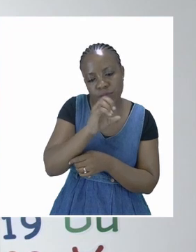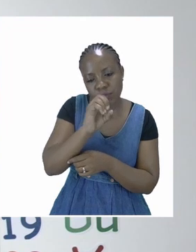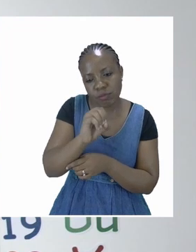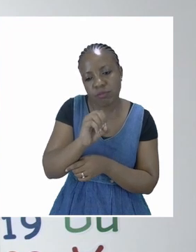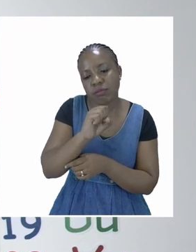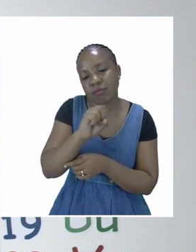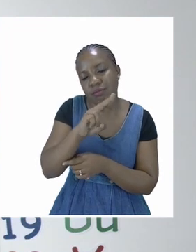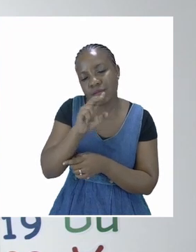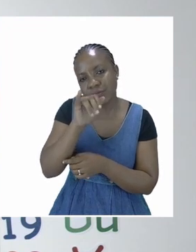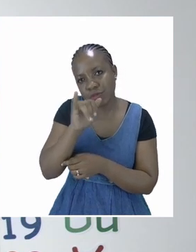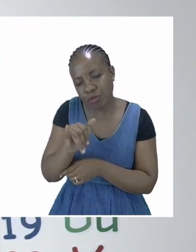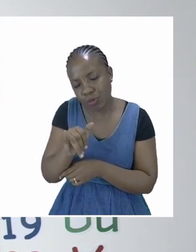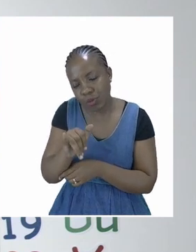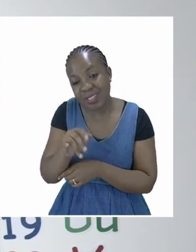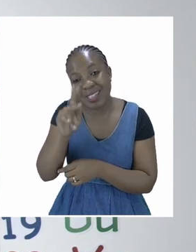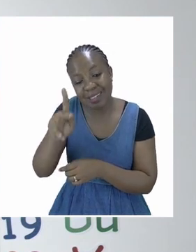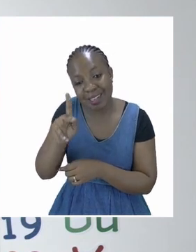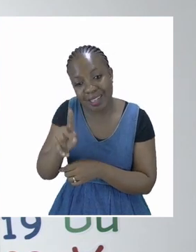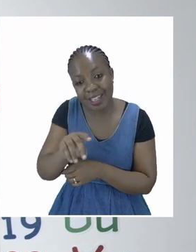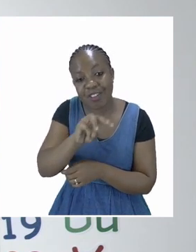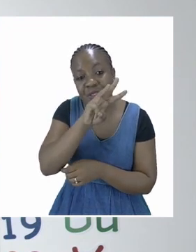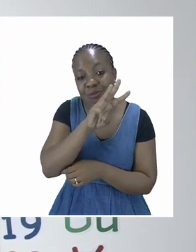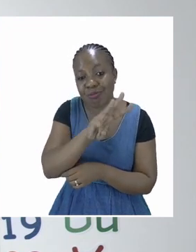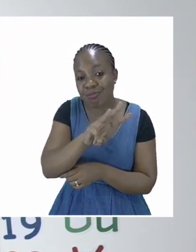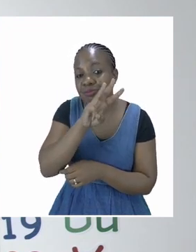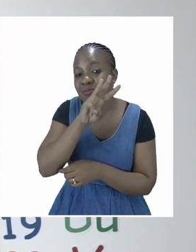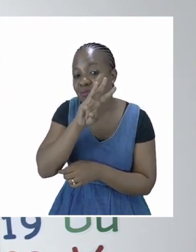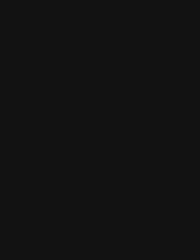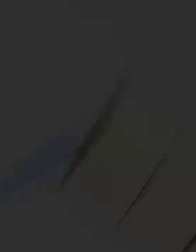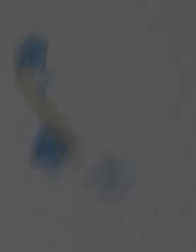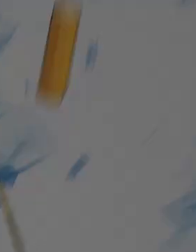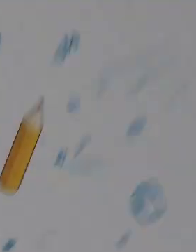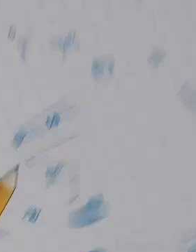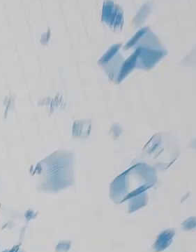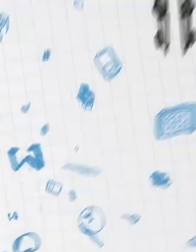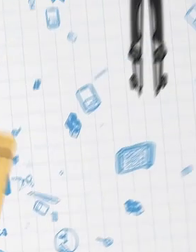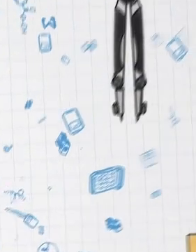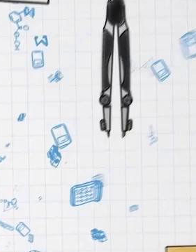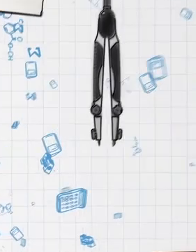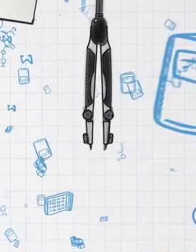our website, Zoshi Online.